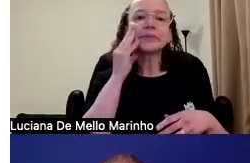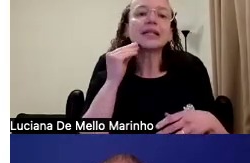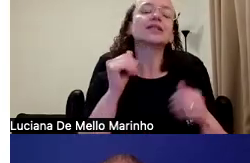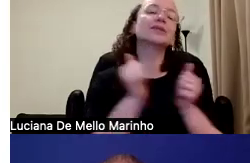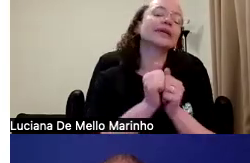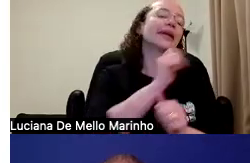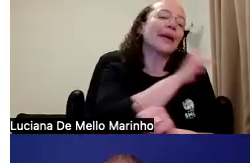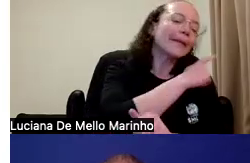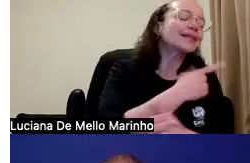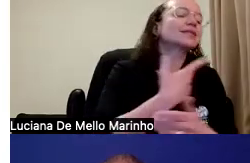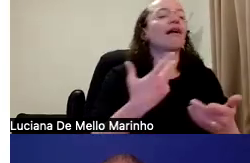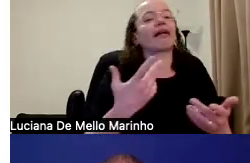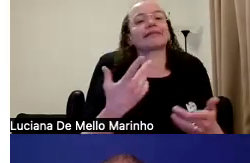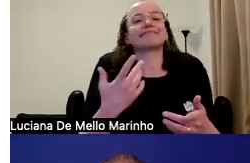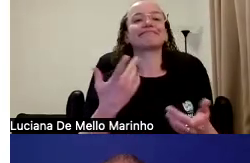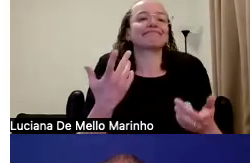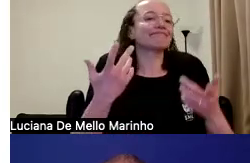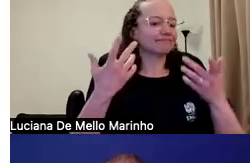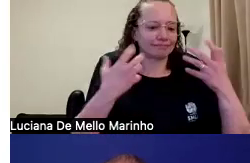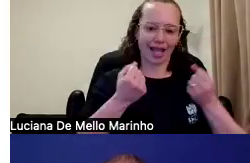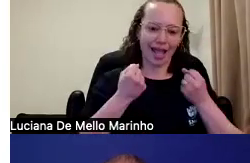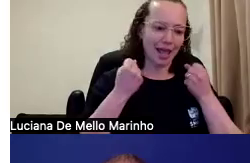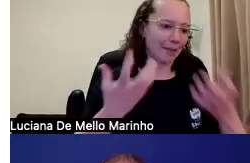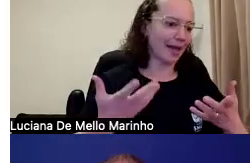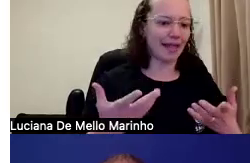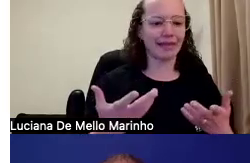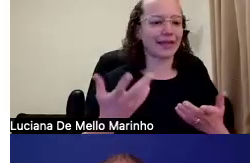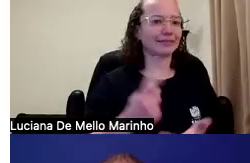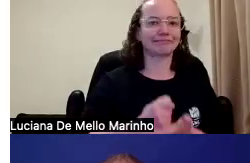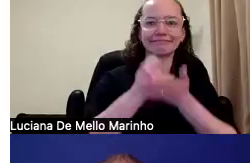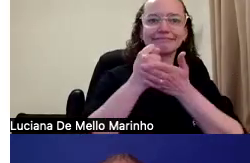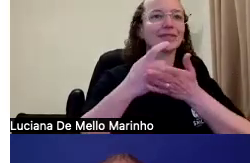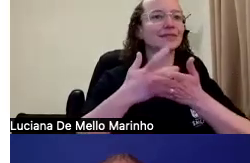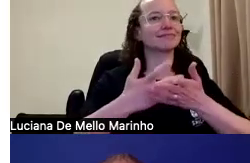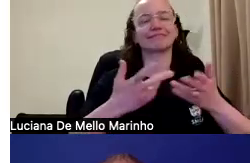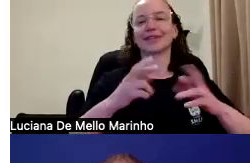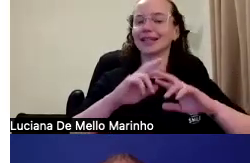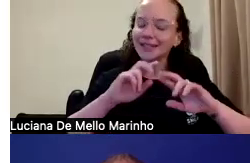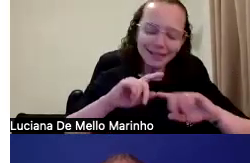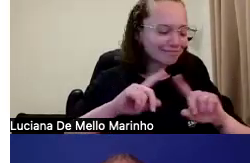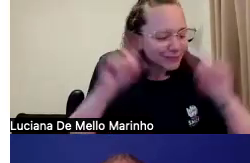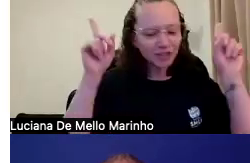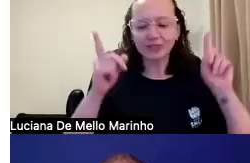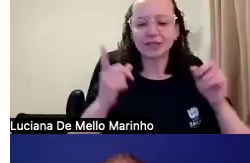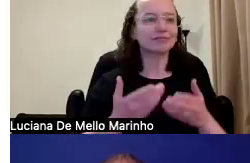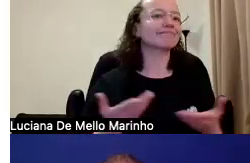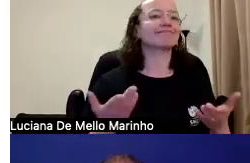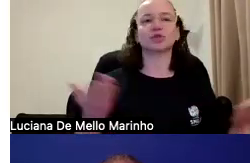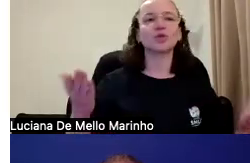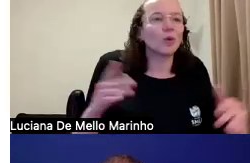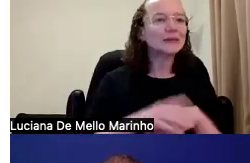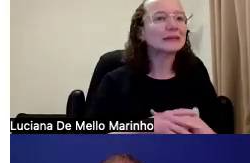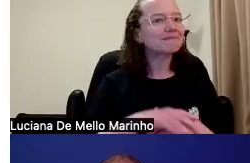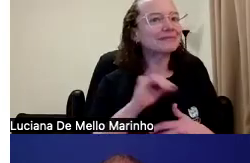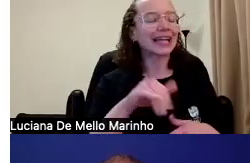And I've had experience with patients and so many different treatments